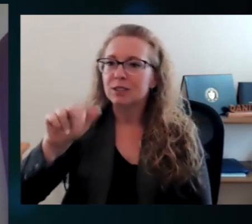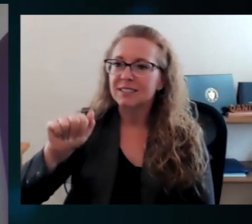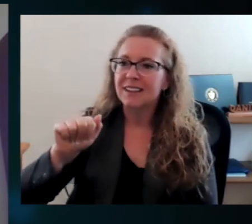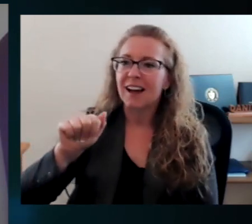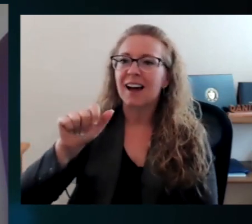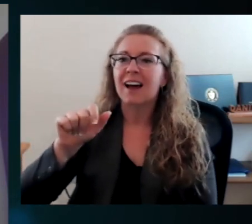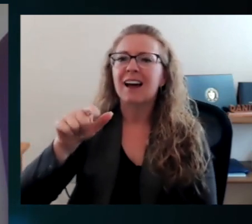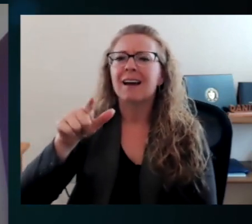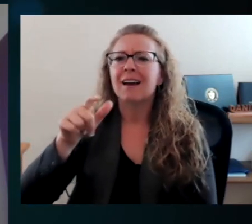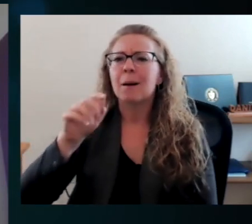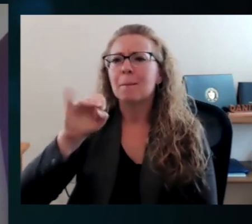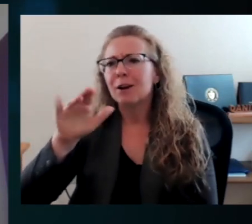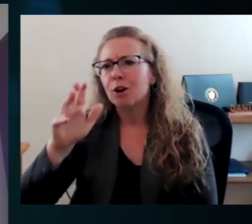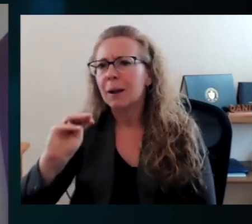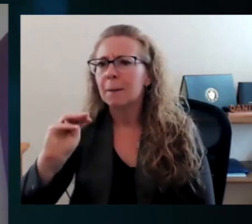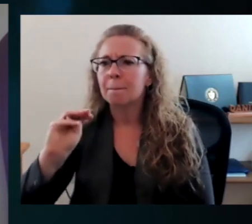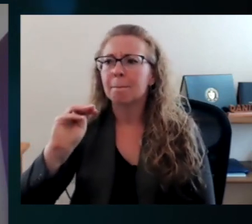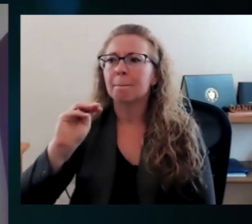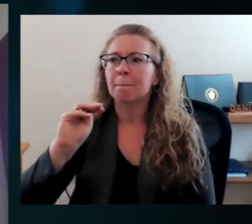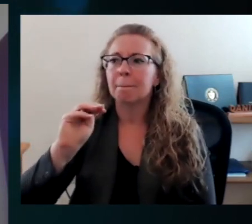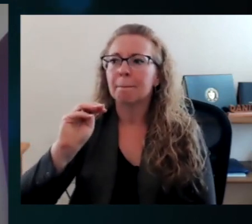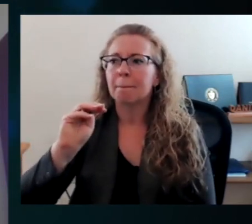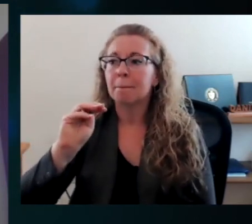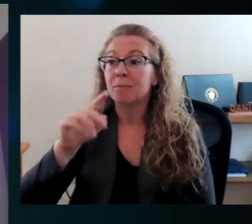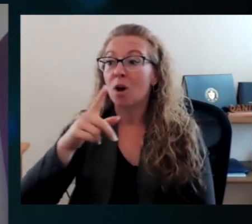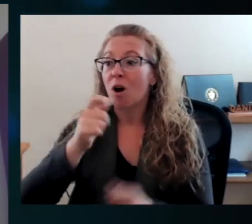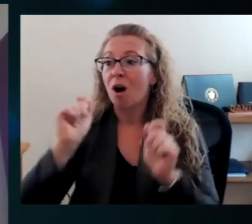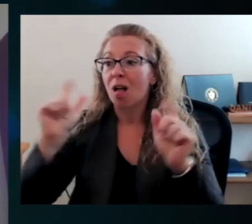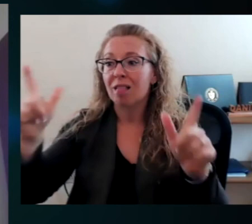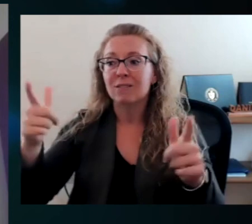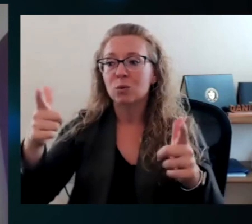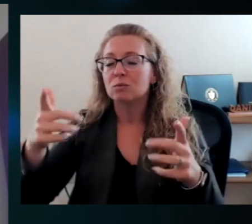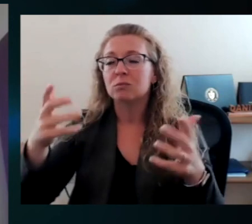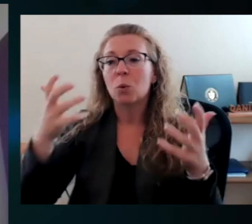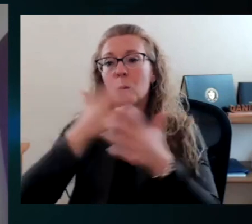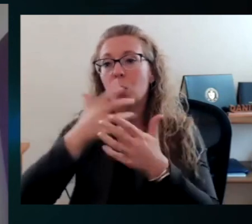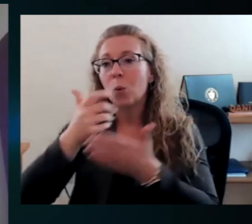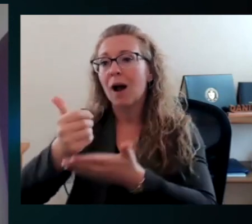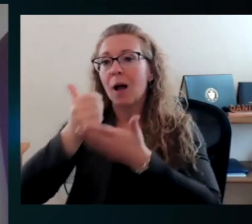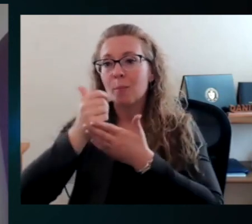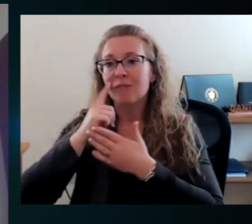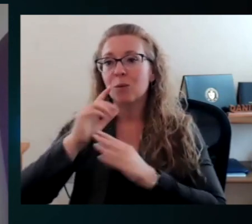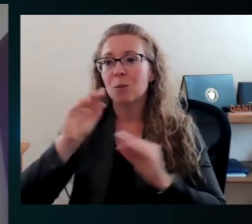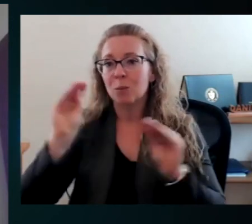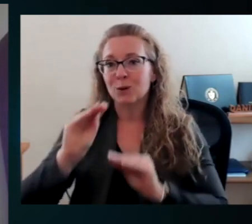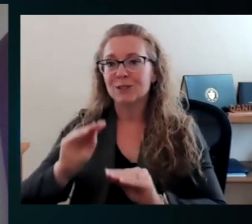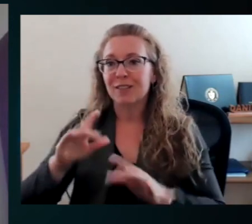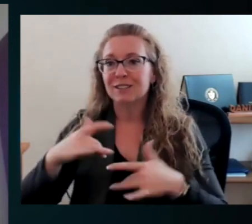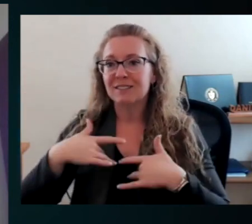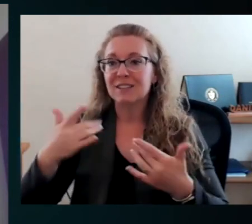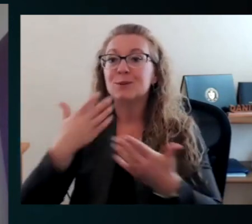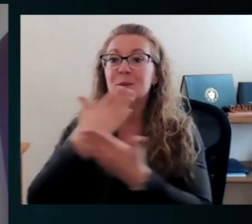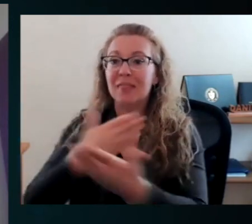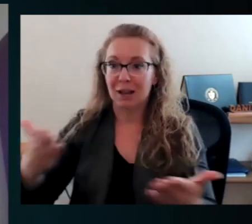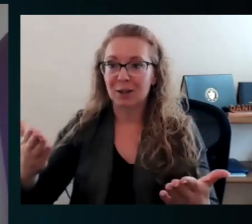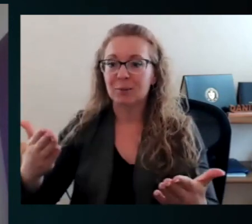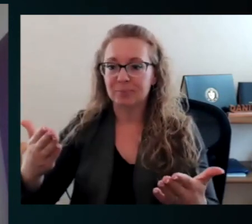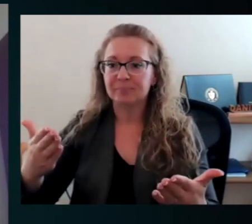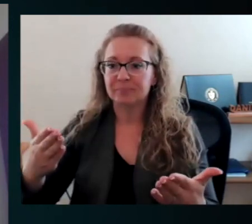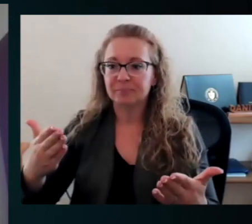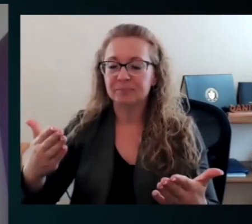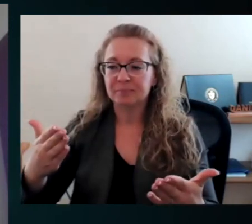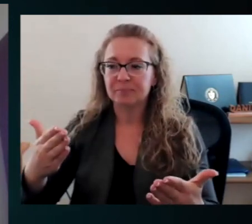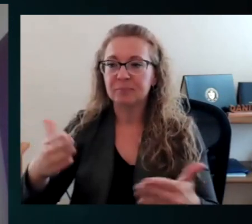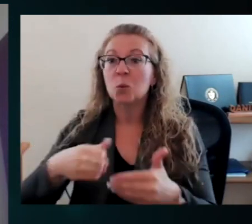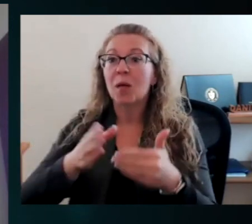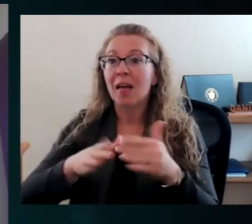Miriam, all of you have been immensely helpful in putting these together. So thank you. We'll probably end the recording